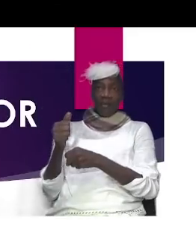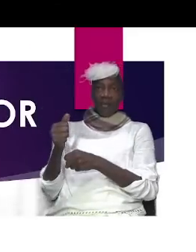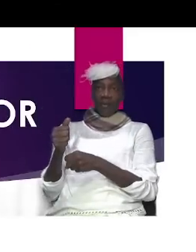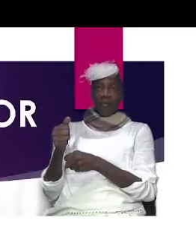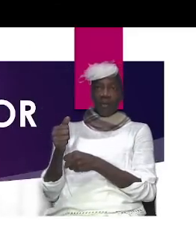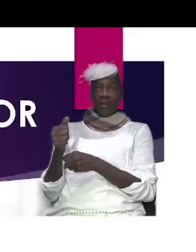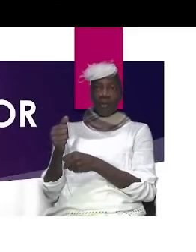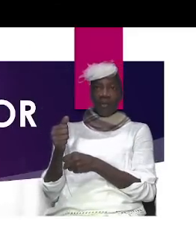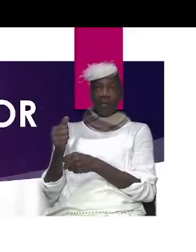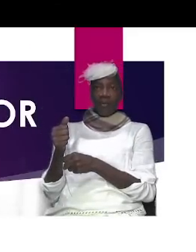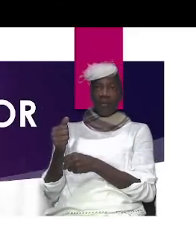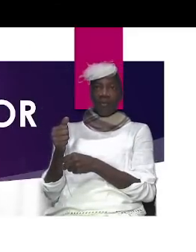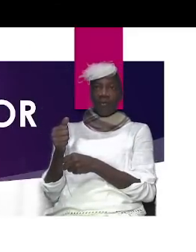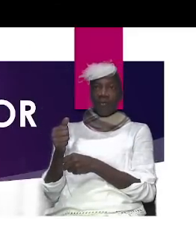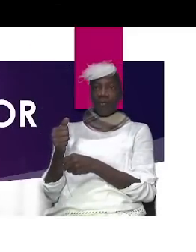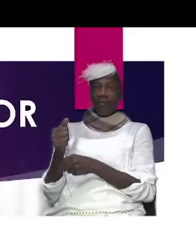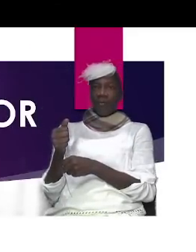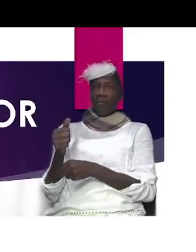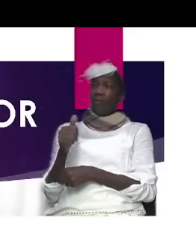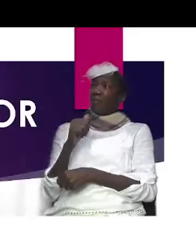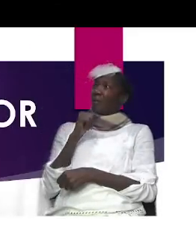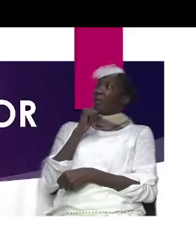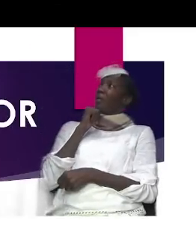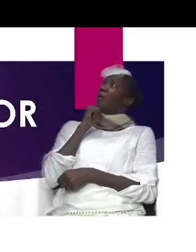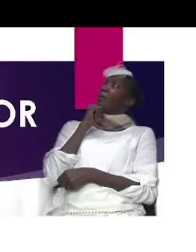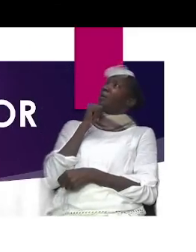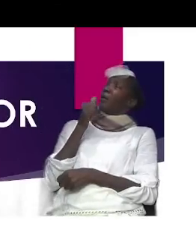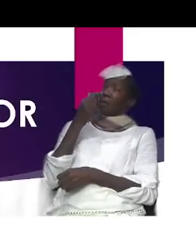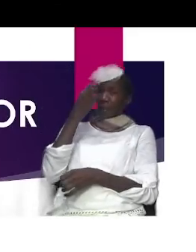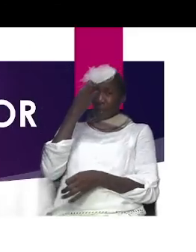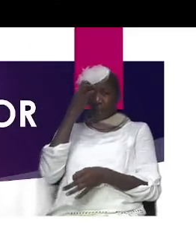injustice. What does that mean?